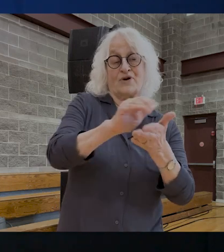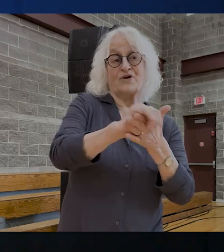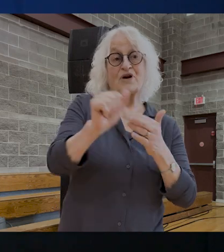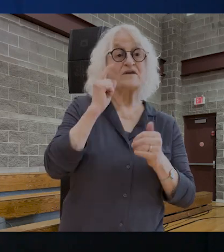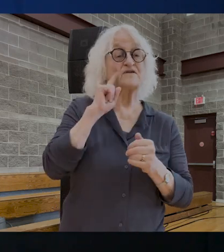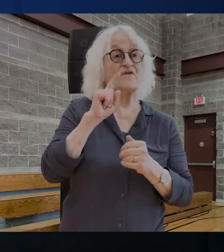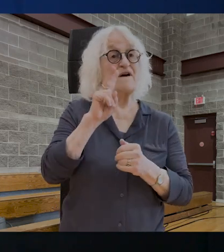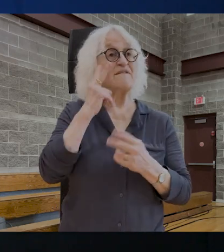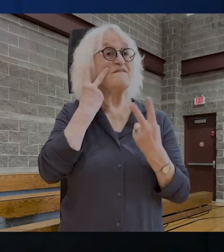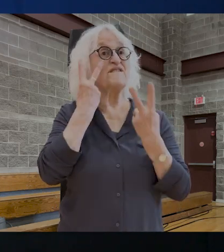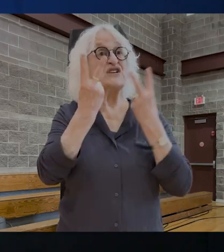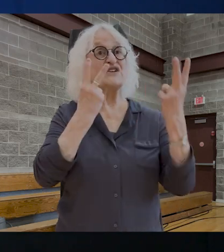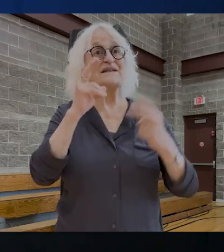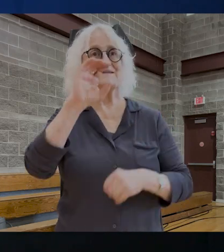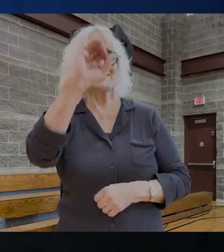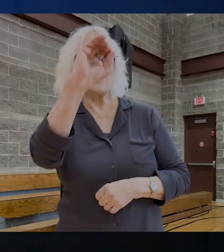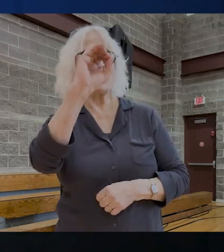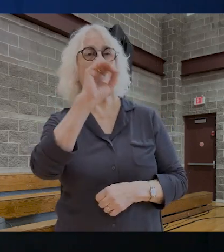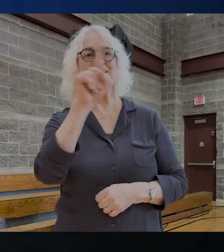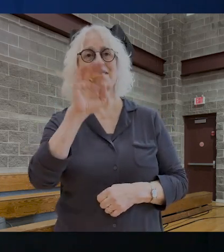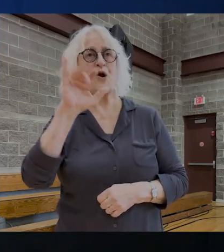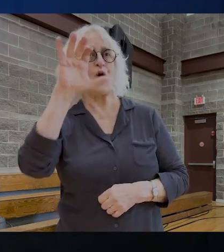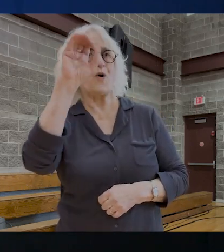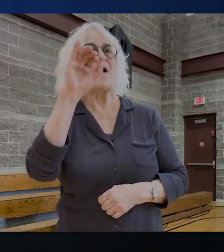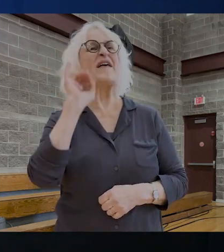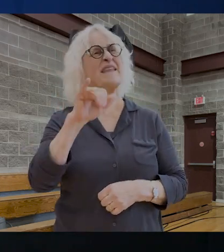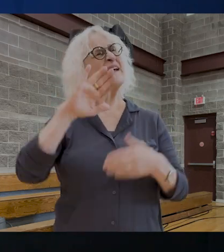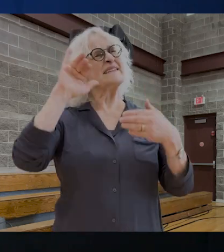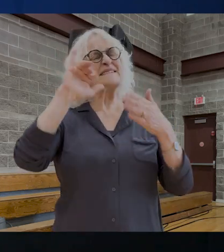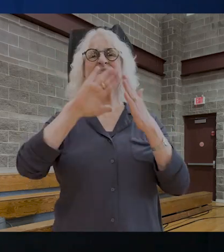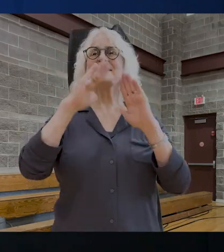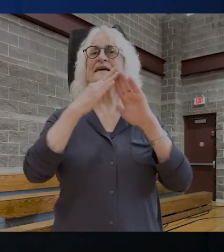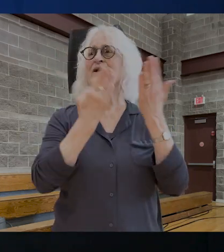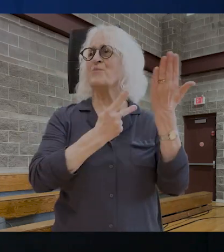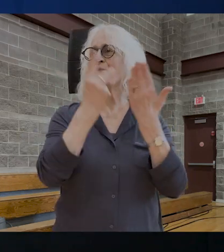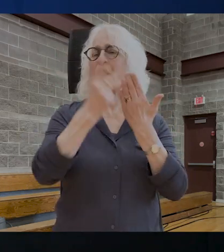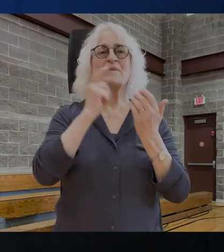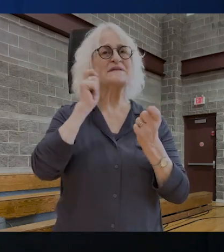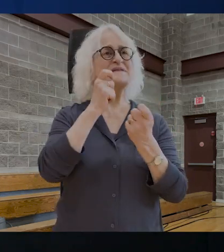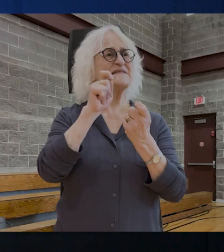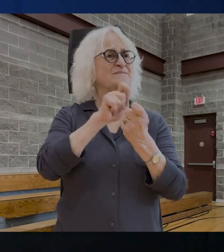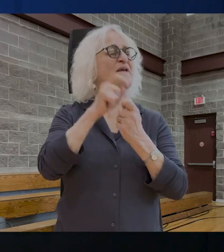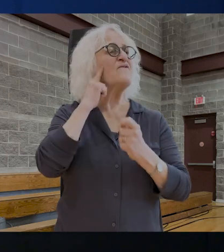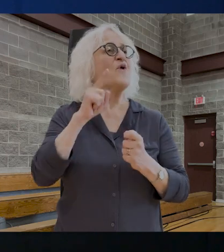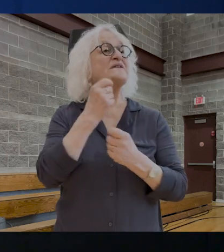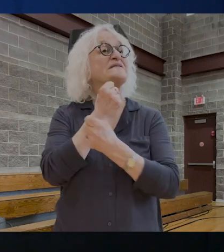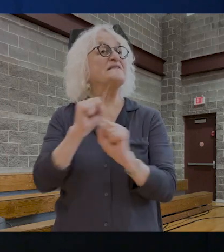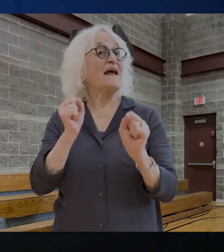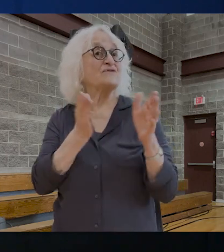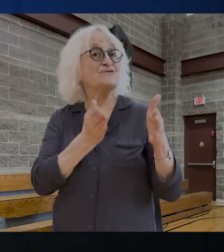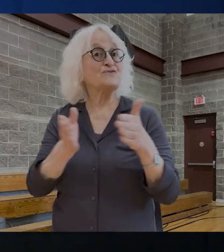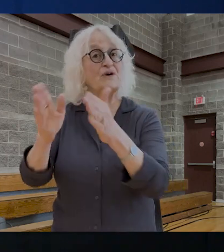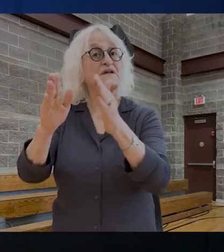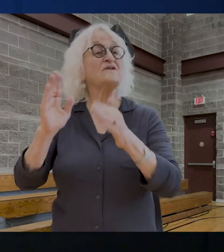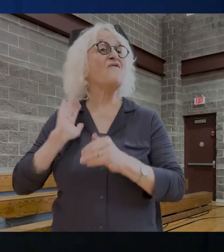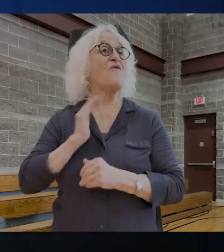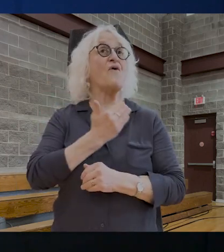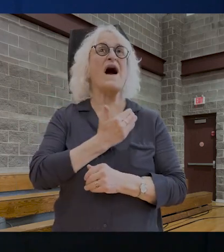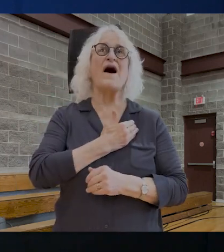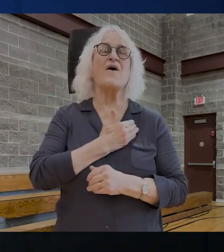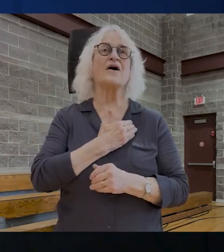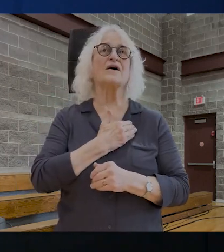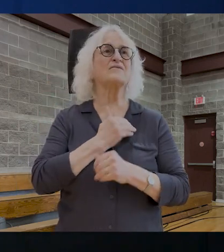Vision Zero. Vision Zero is the city's program for safer streets, for our